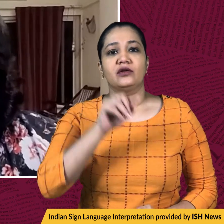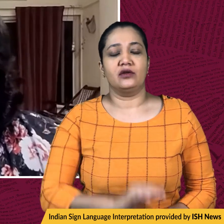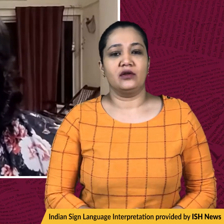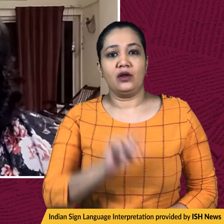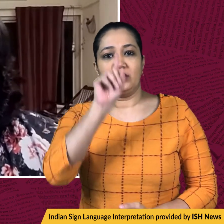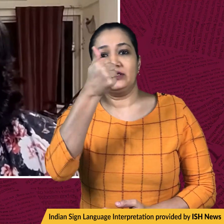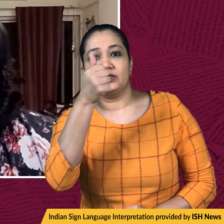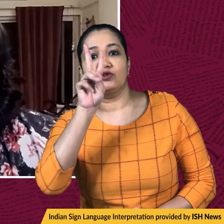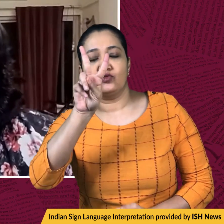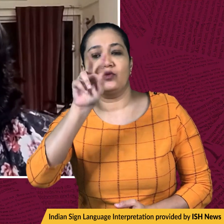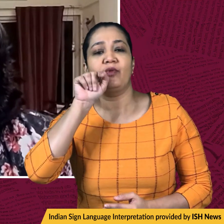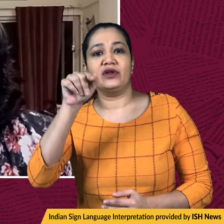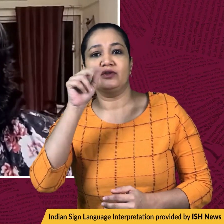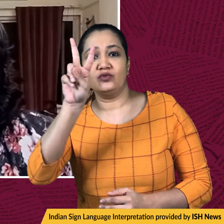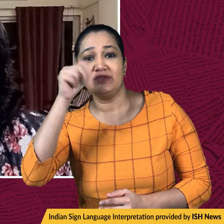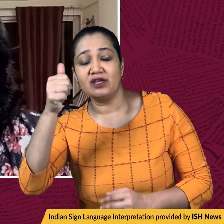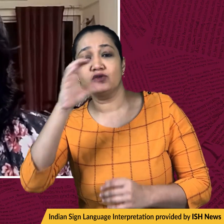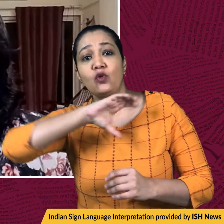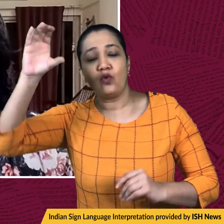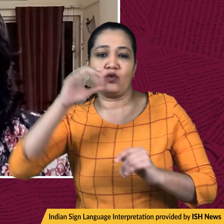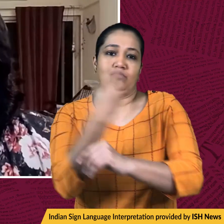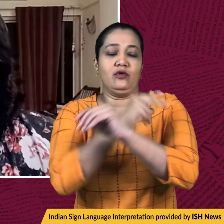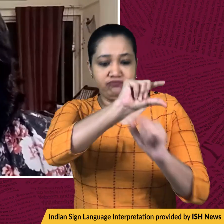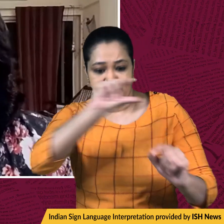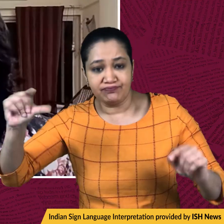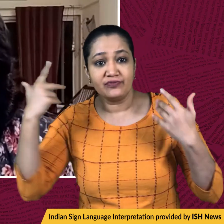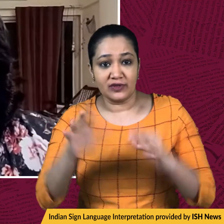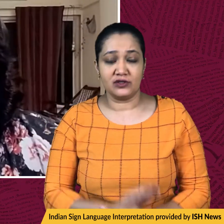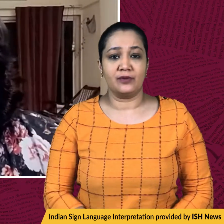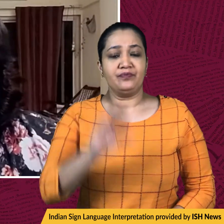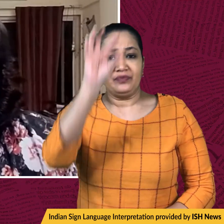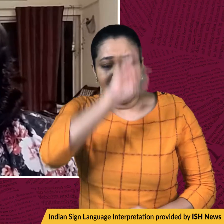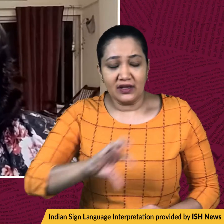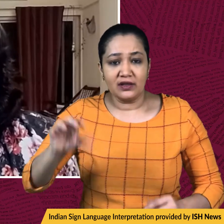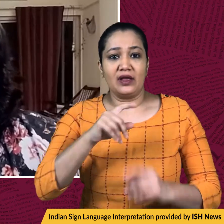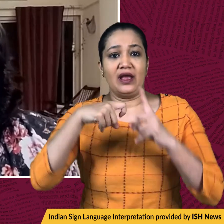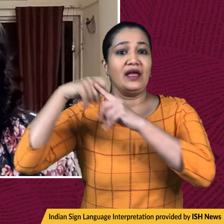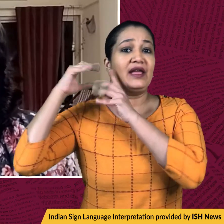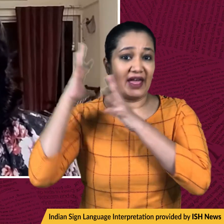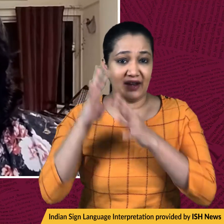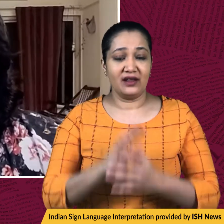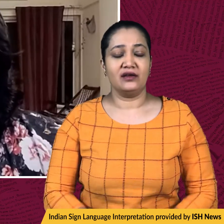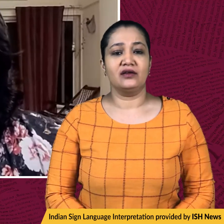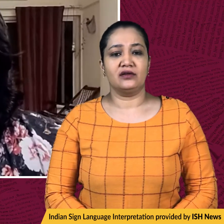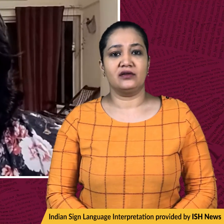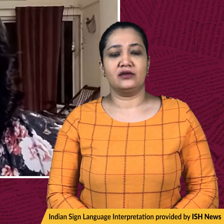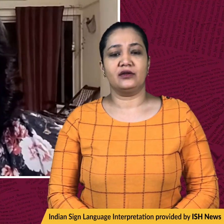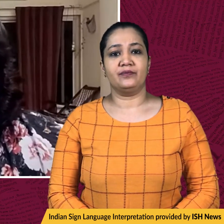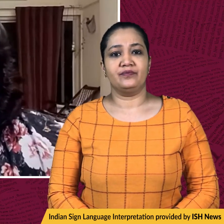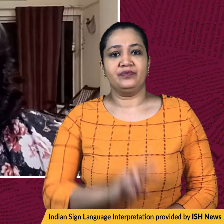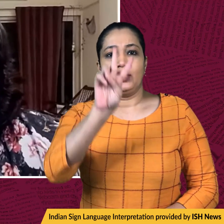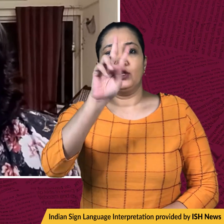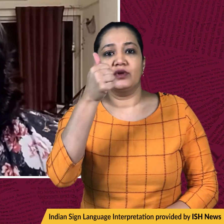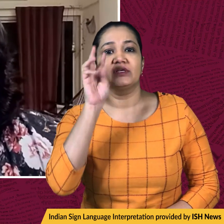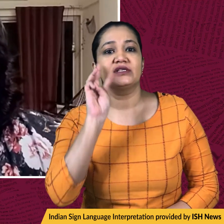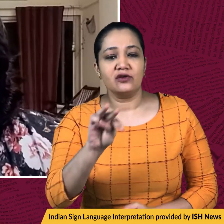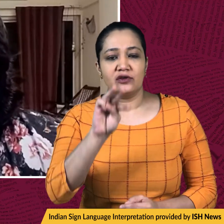162.26 crore doses. Now, these are state numbers that I'm going to tell you. Kerala, for instance, has reported